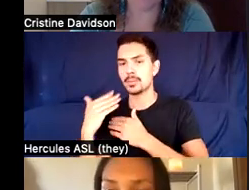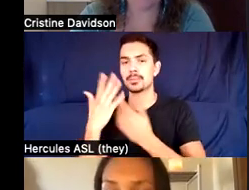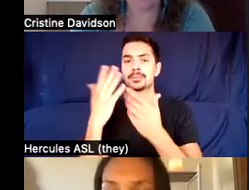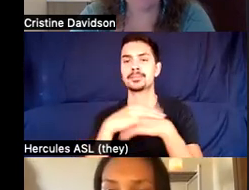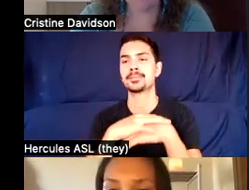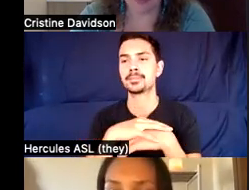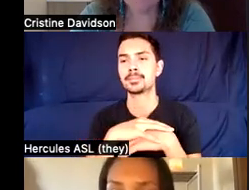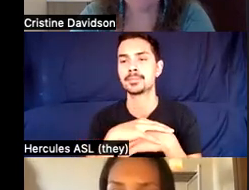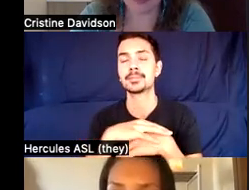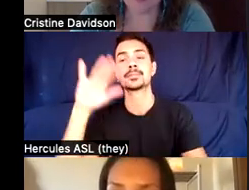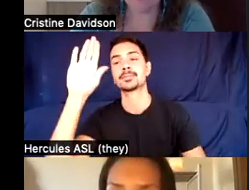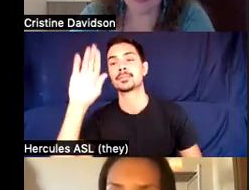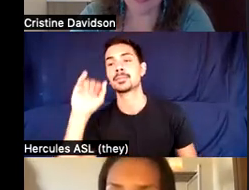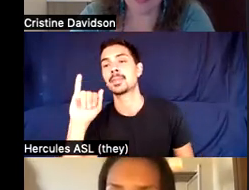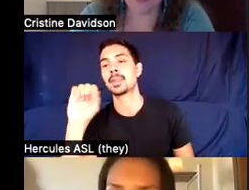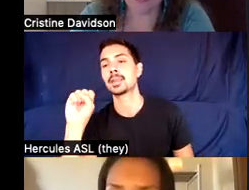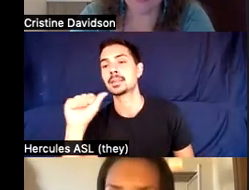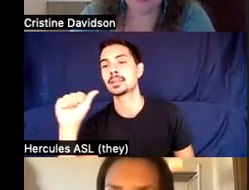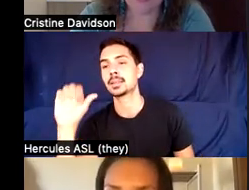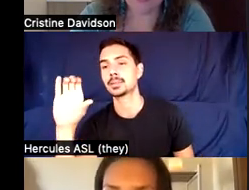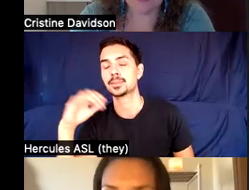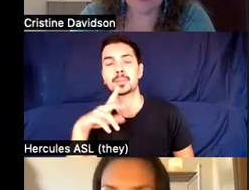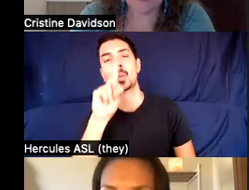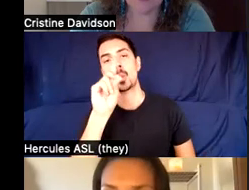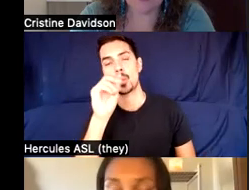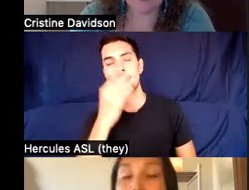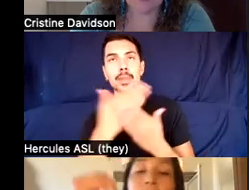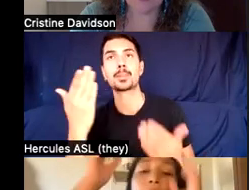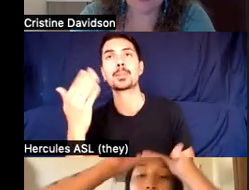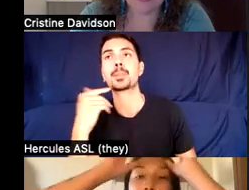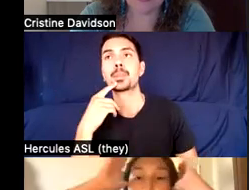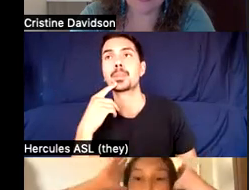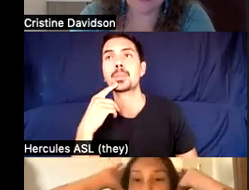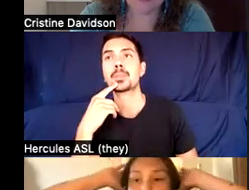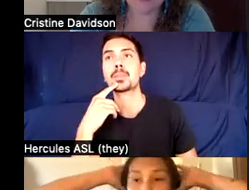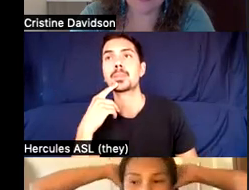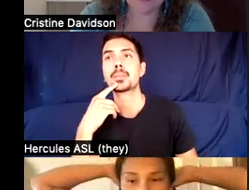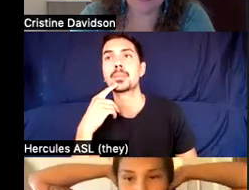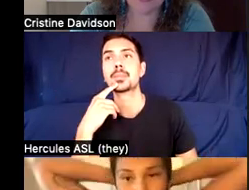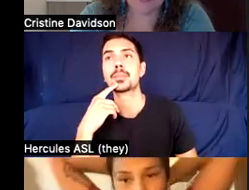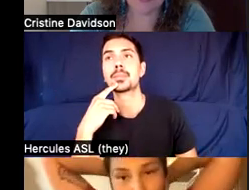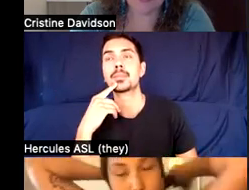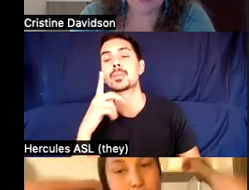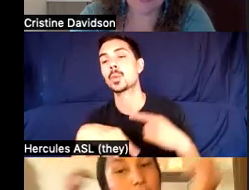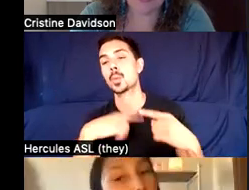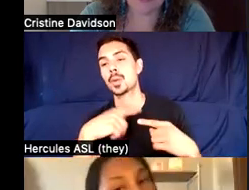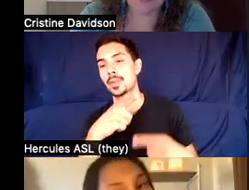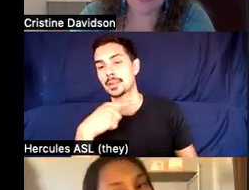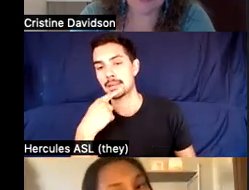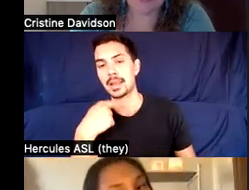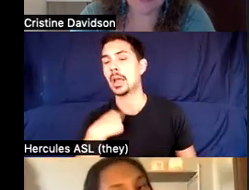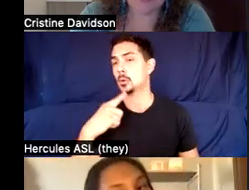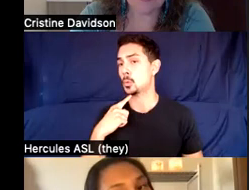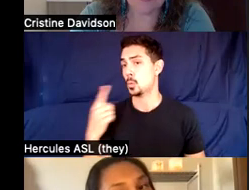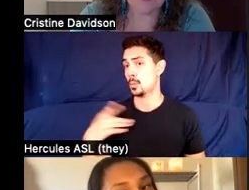Yeah, this is Isaac. I just another thing, maybe if they're that when they say, when I told my cousin, all she